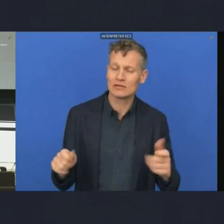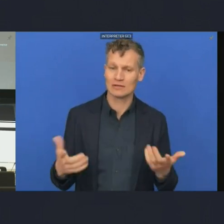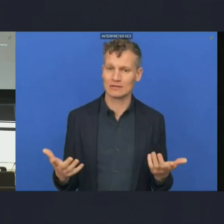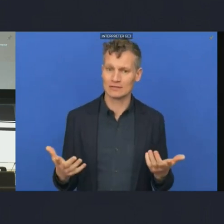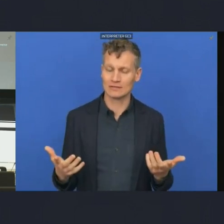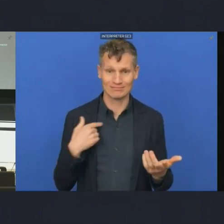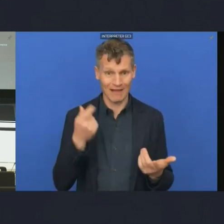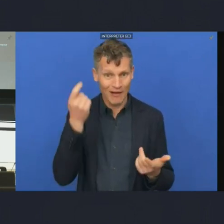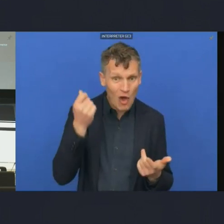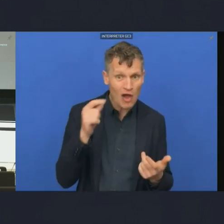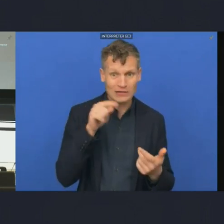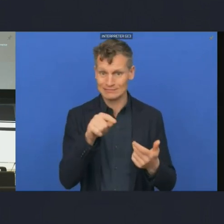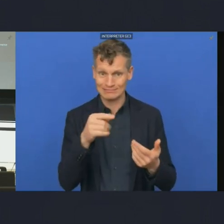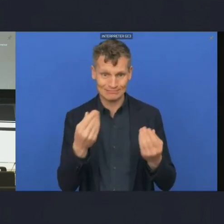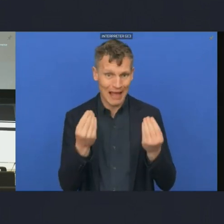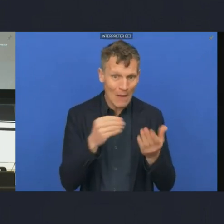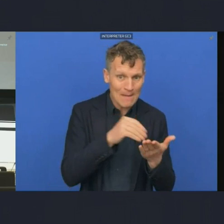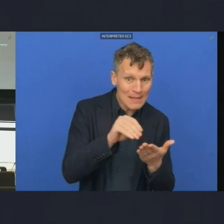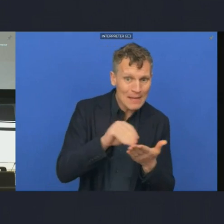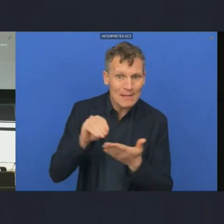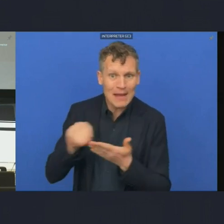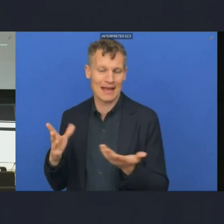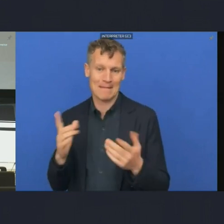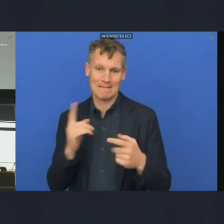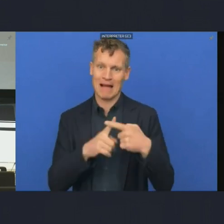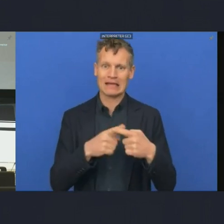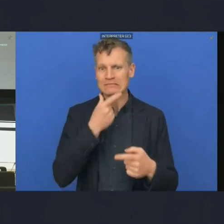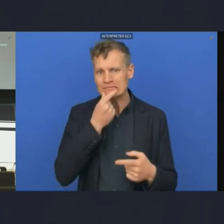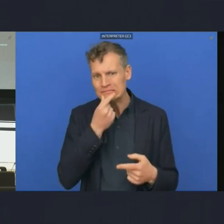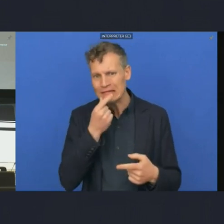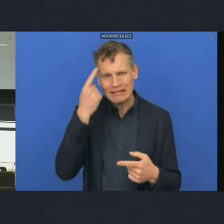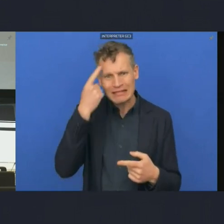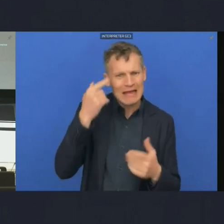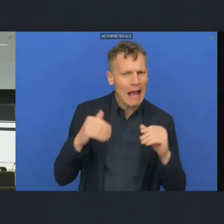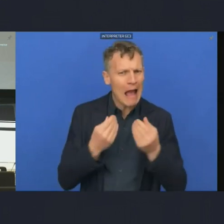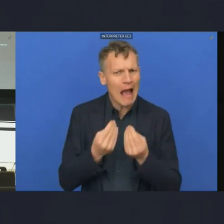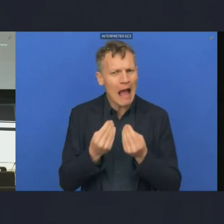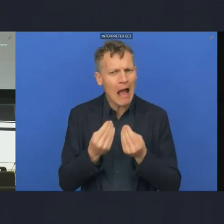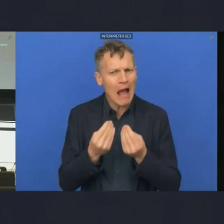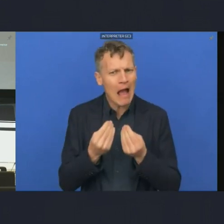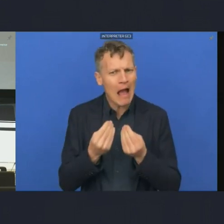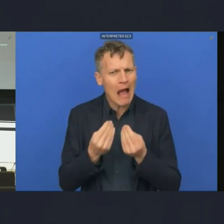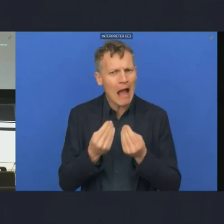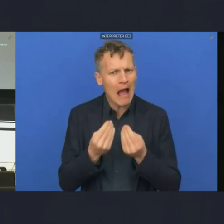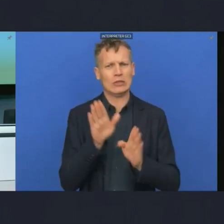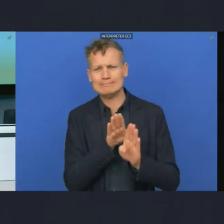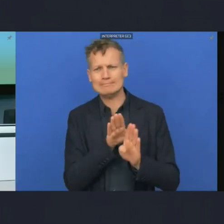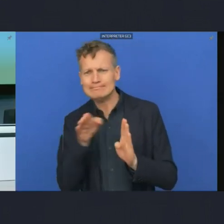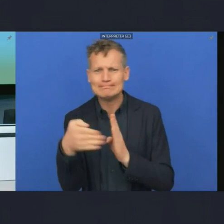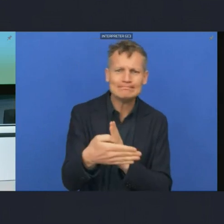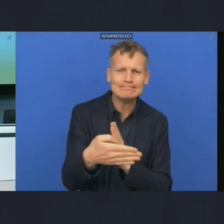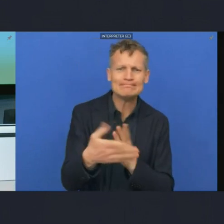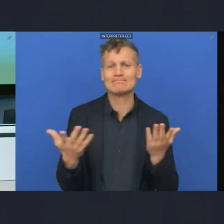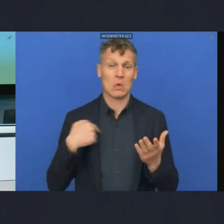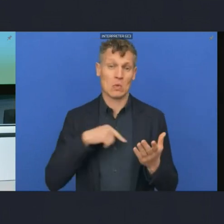and new ways to do sports in sport clubs. The grant amount was approximately 3 million euros,